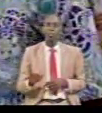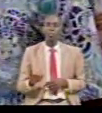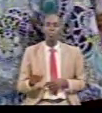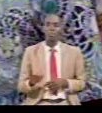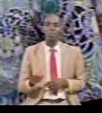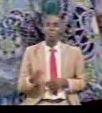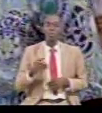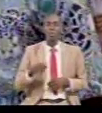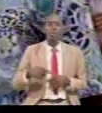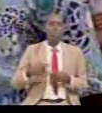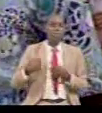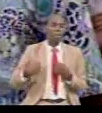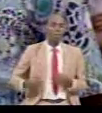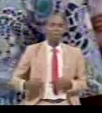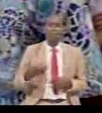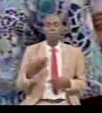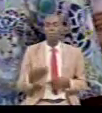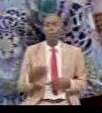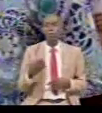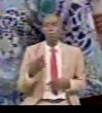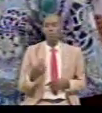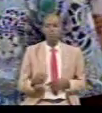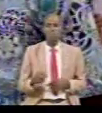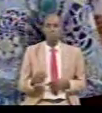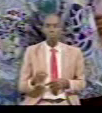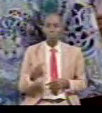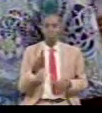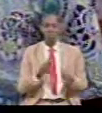the heart of your seed, your converts.